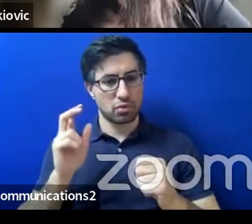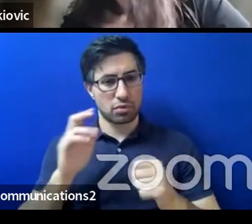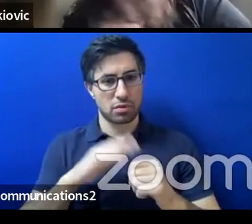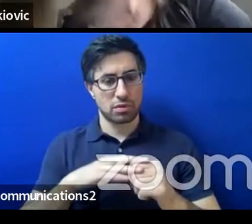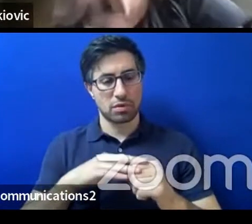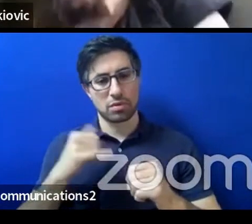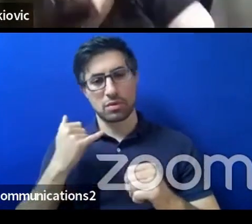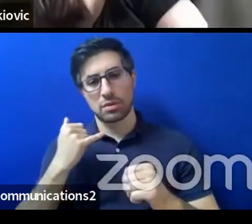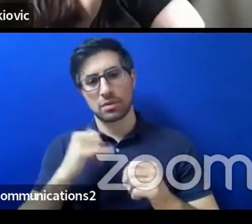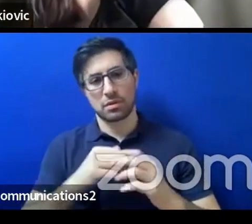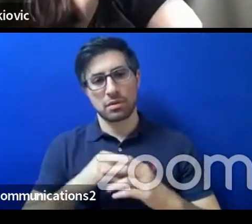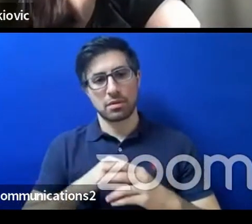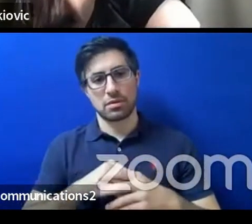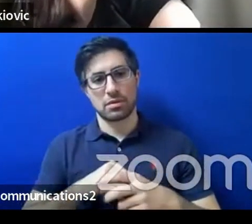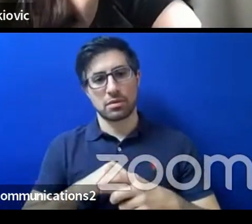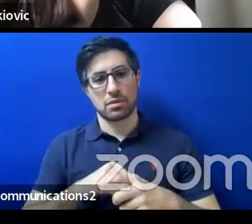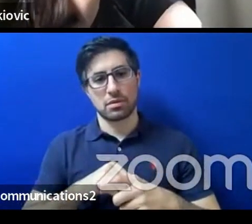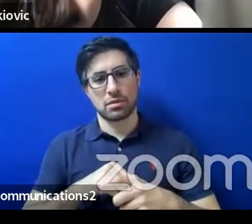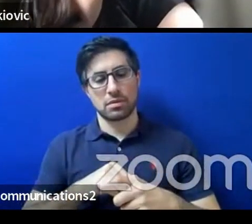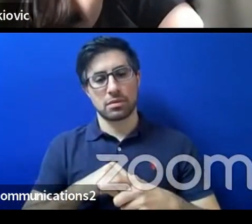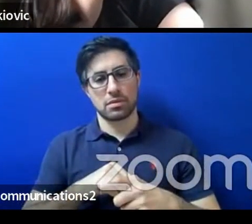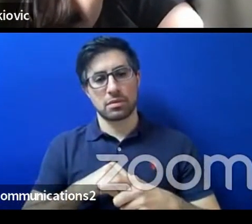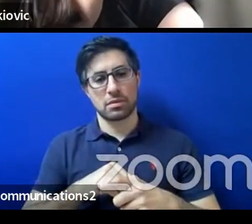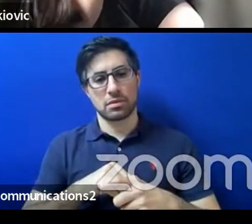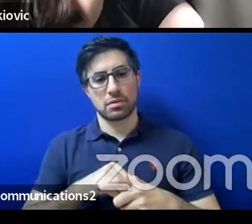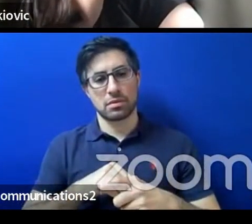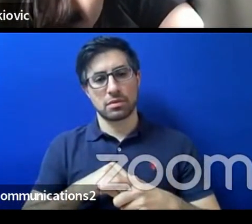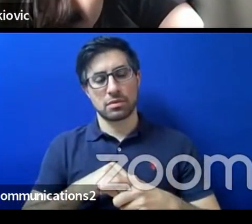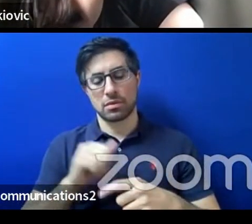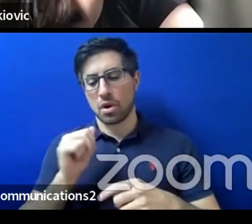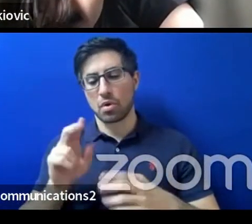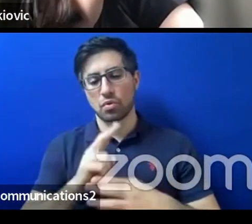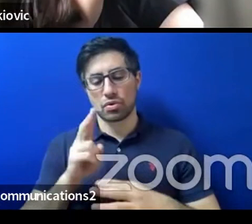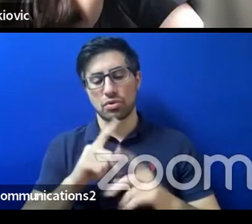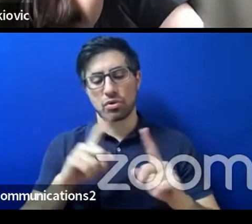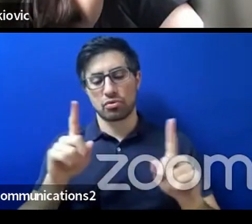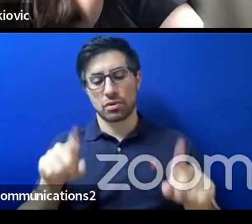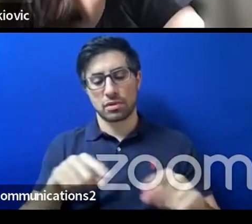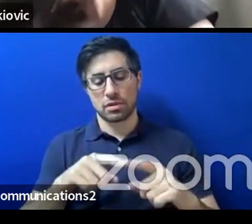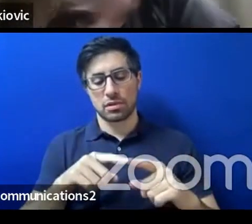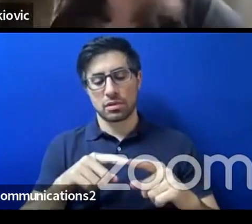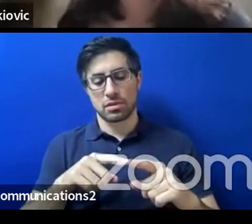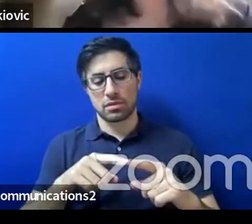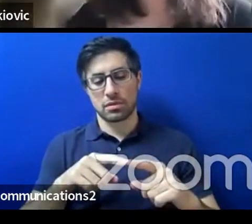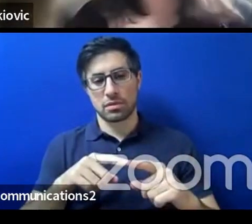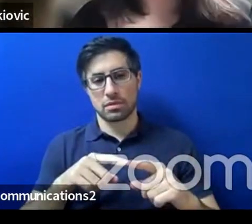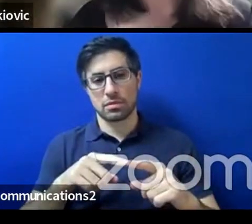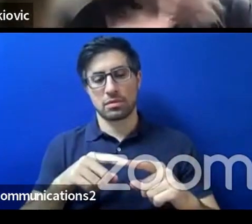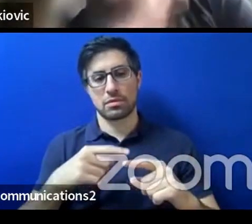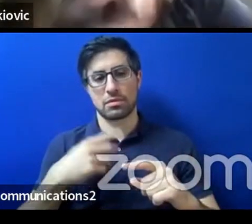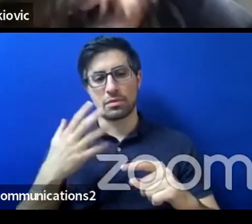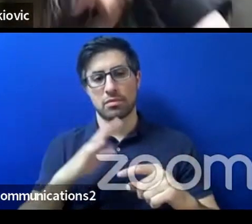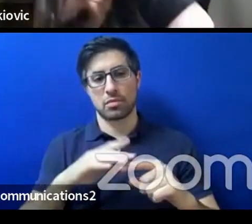their telephones or not using a screen. I appear on